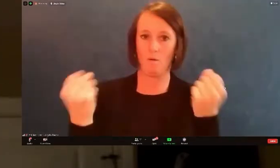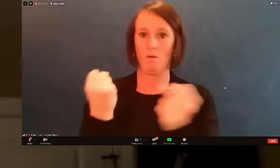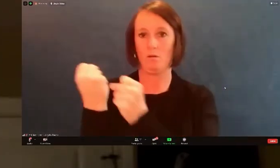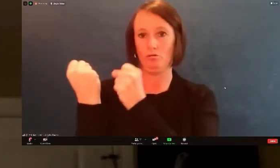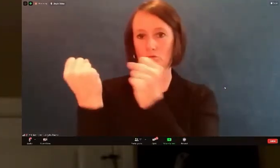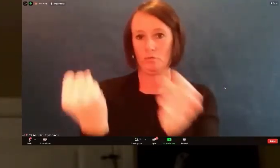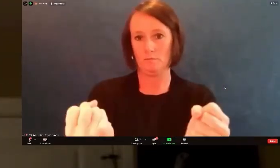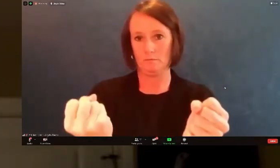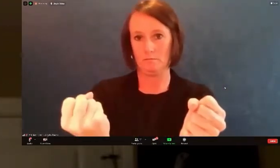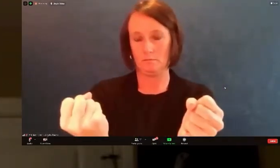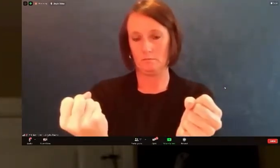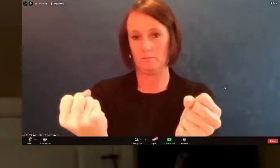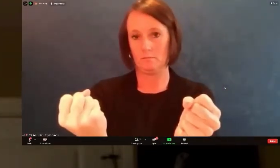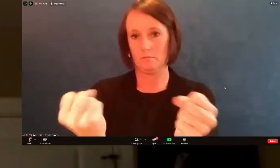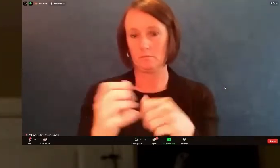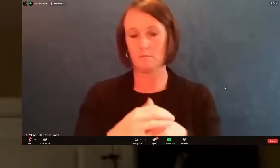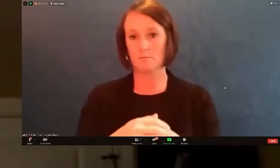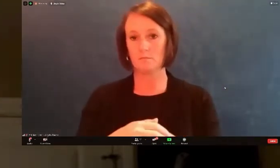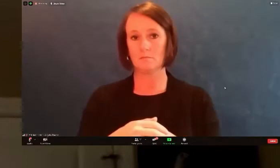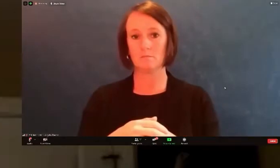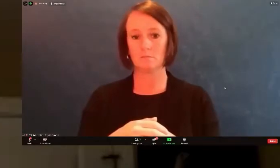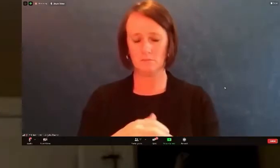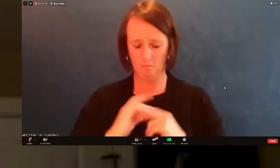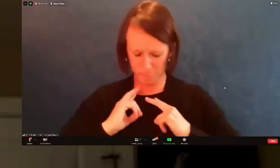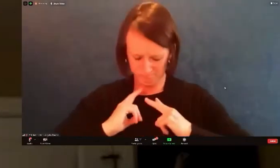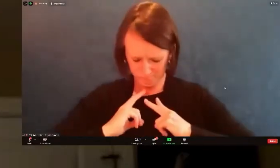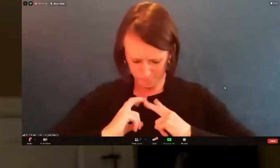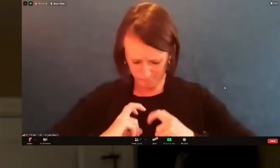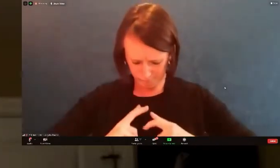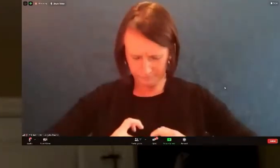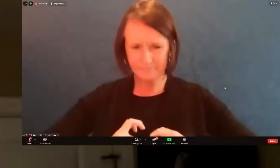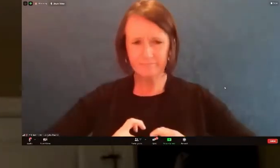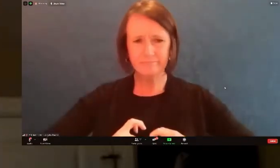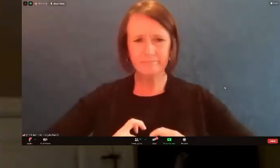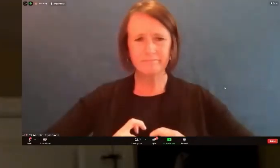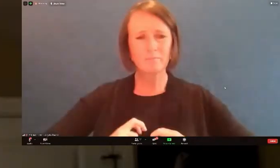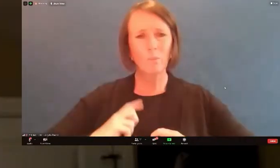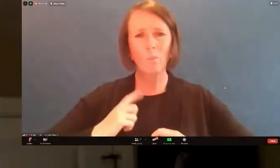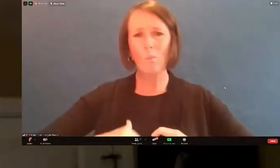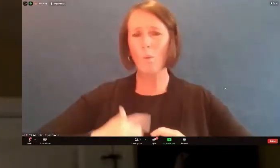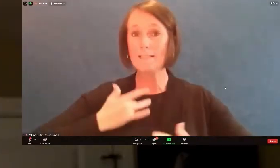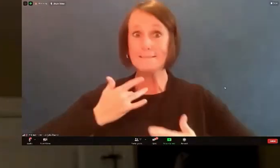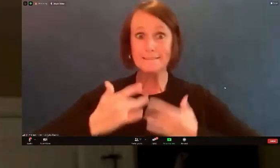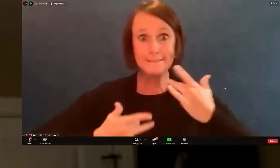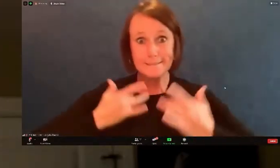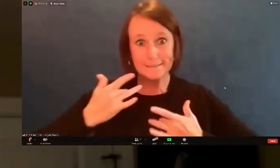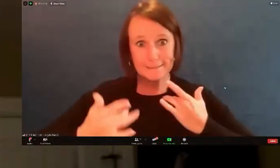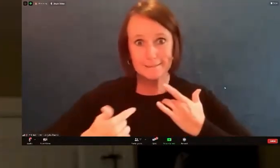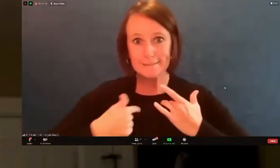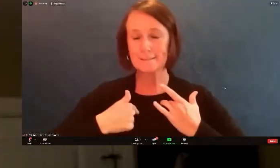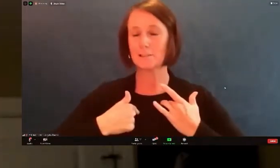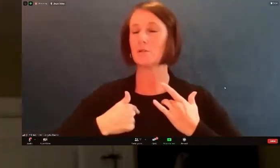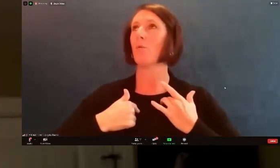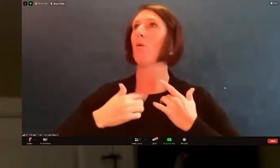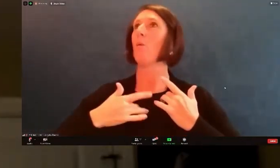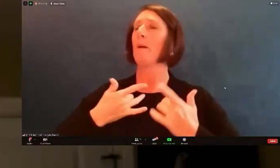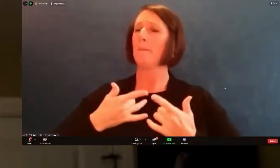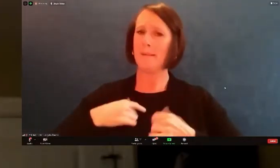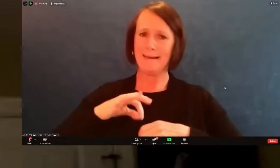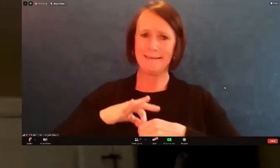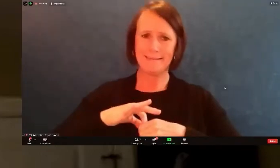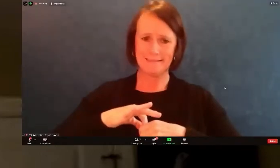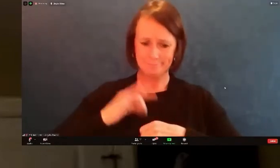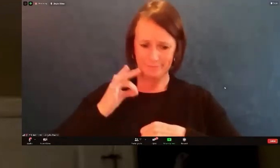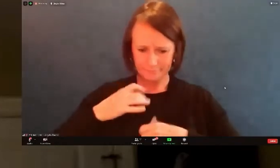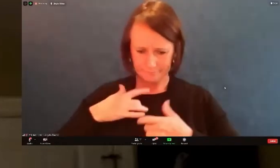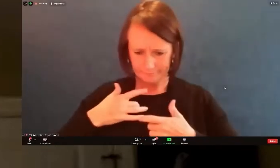said, find out what your gifts are. Find out what gets your heart purring. Work on that. Never be